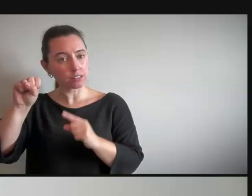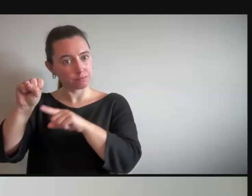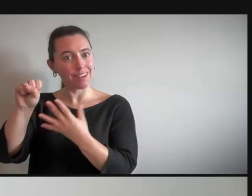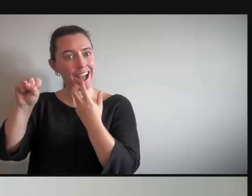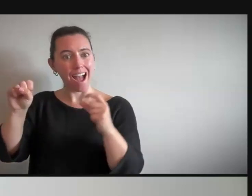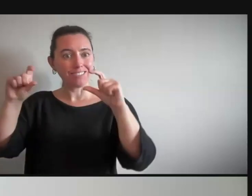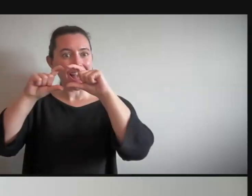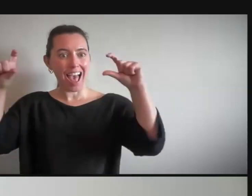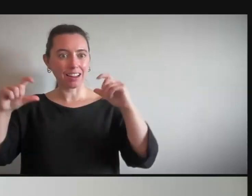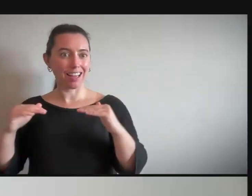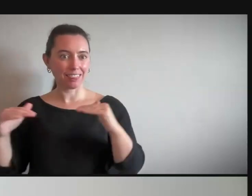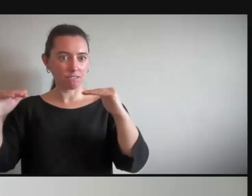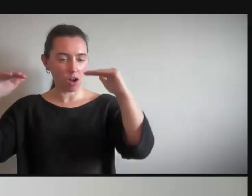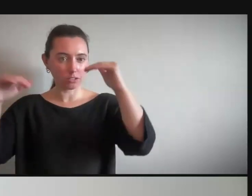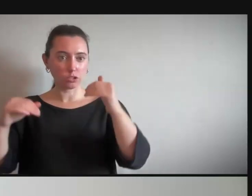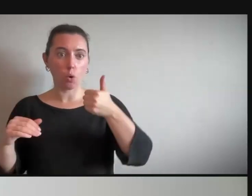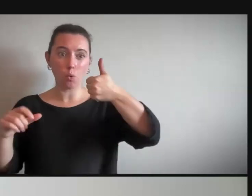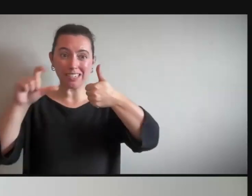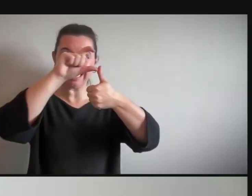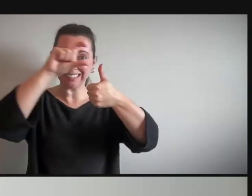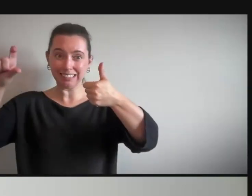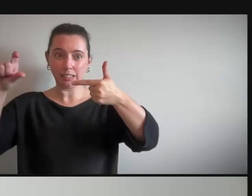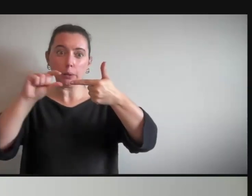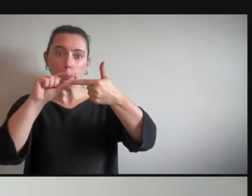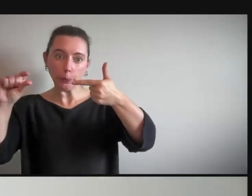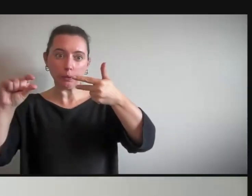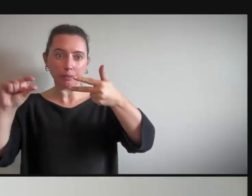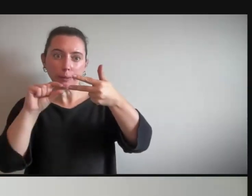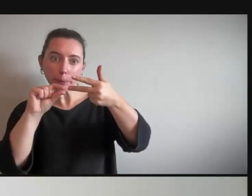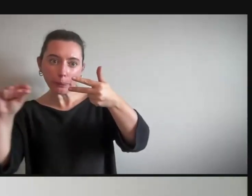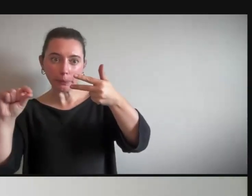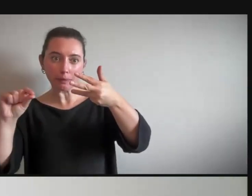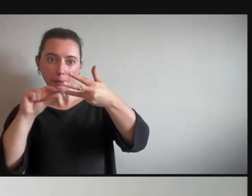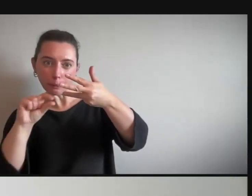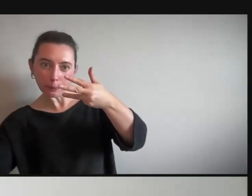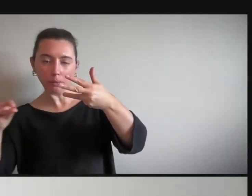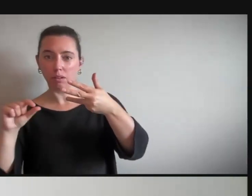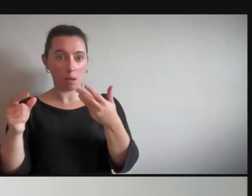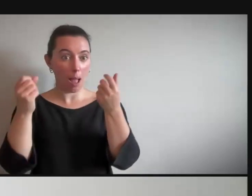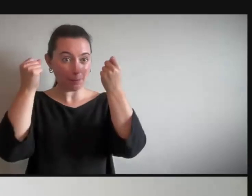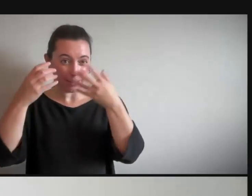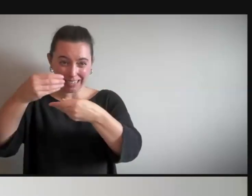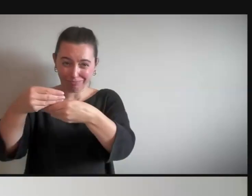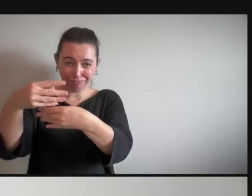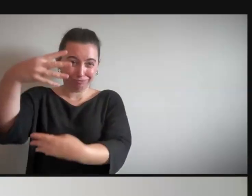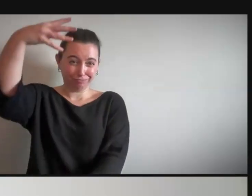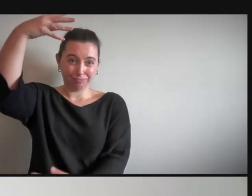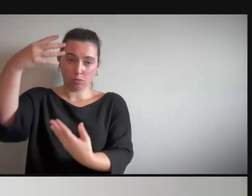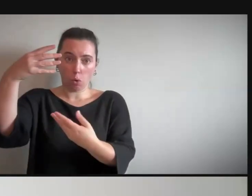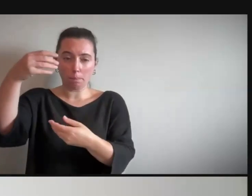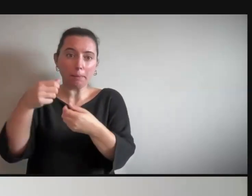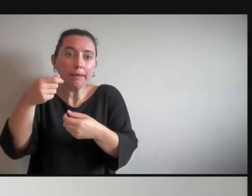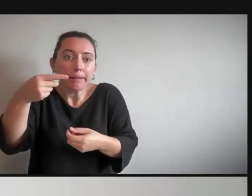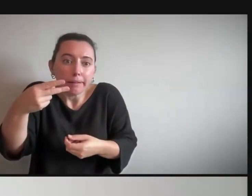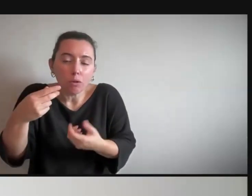So you've got headings, but you can also set levels. But whether there's too many headings or not enough, or like